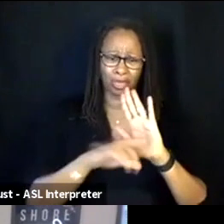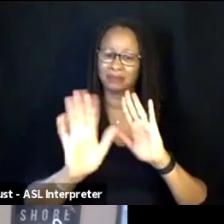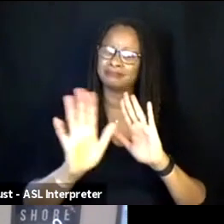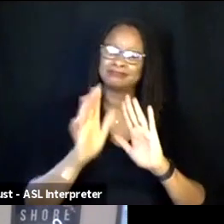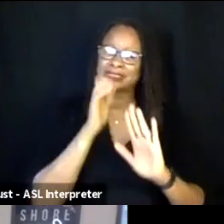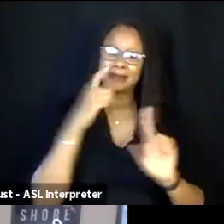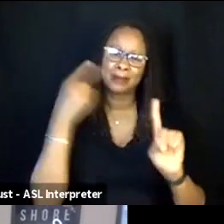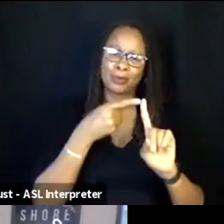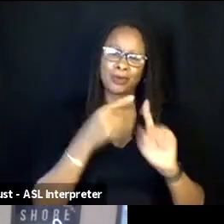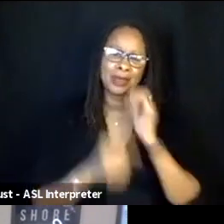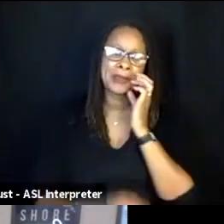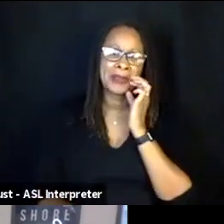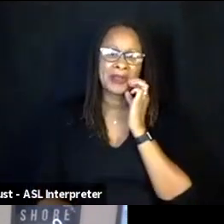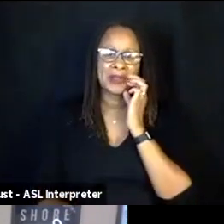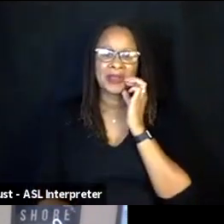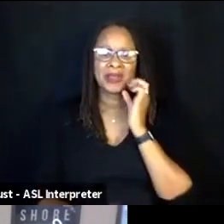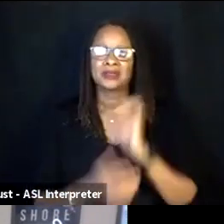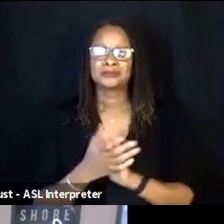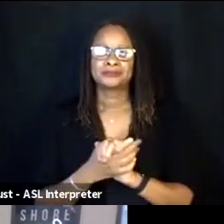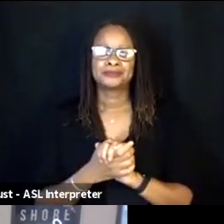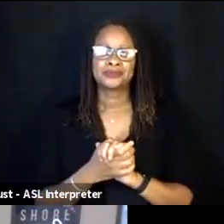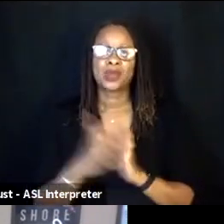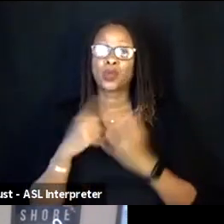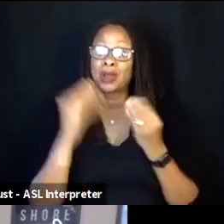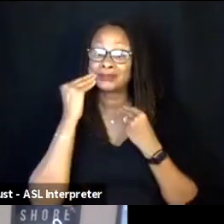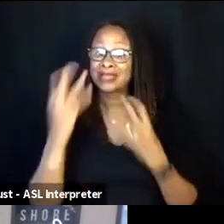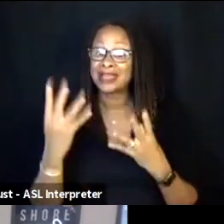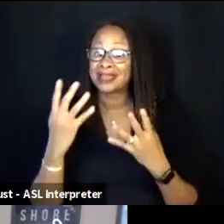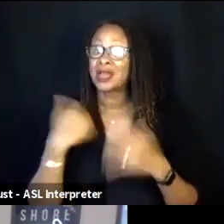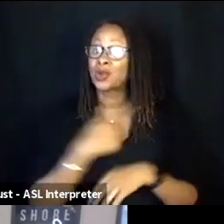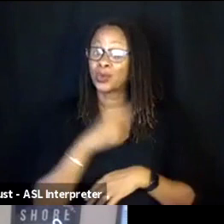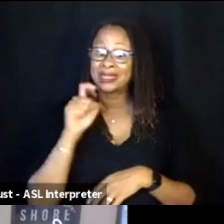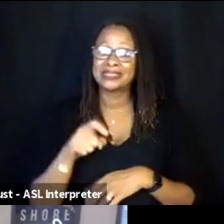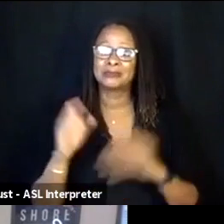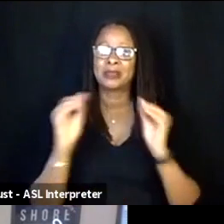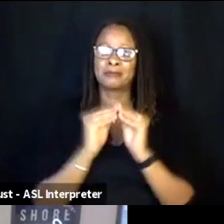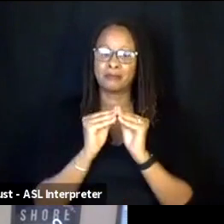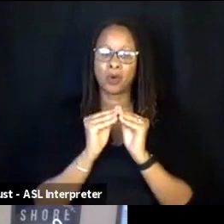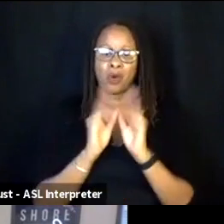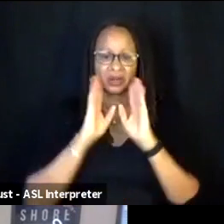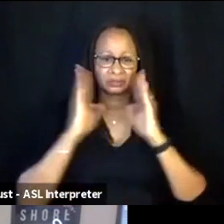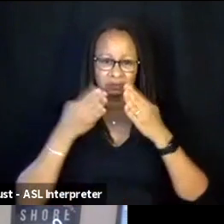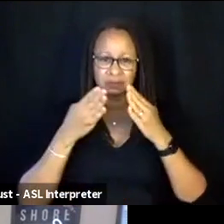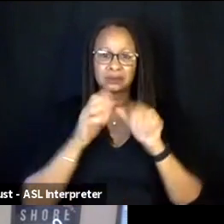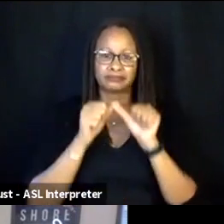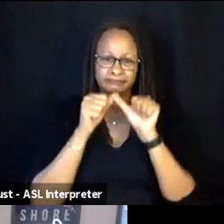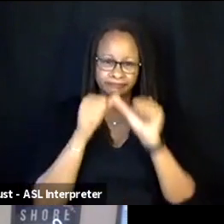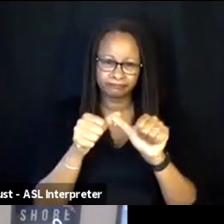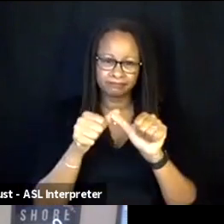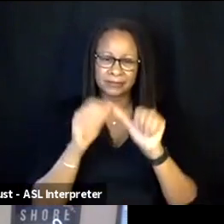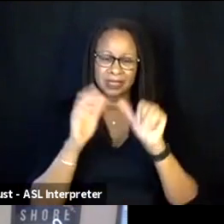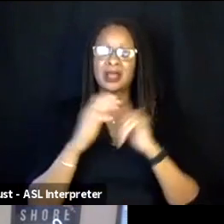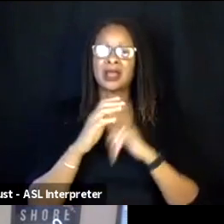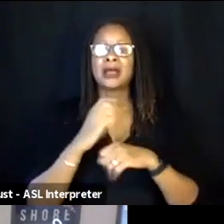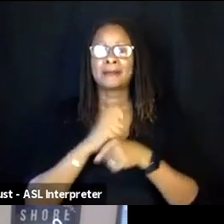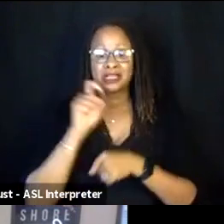women coming into the field. What I'm saying is that we have to be ever vigilant and diligent in